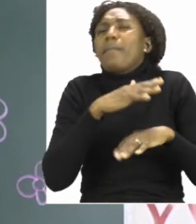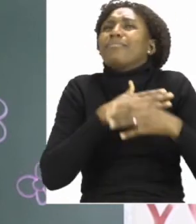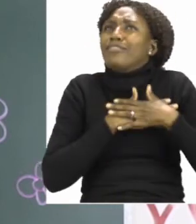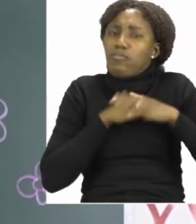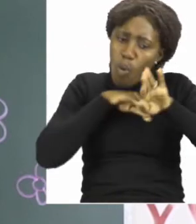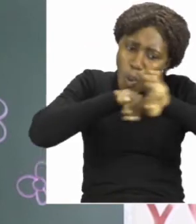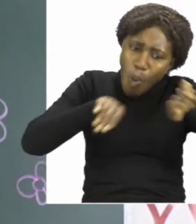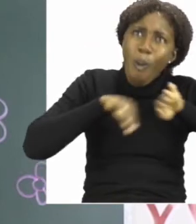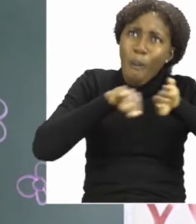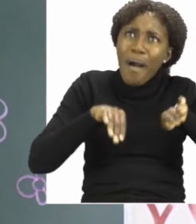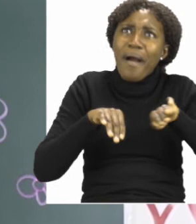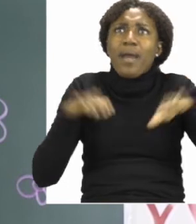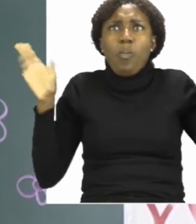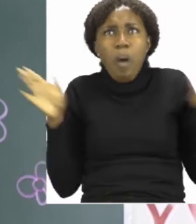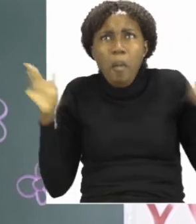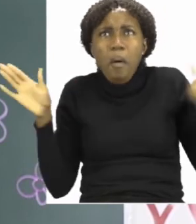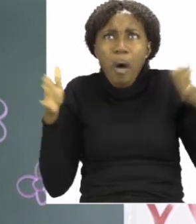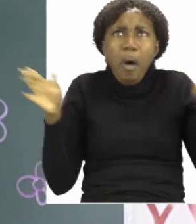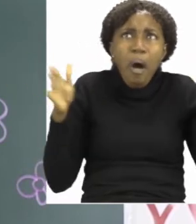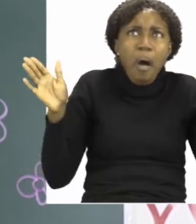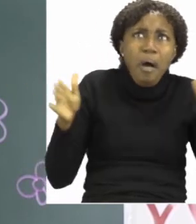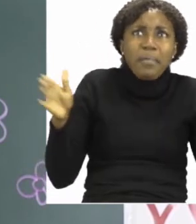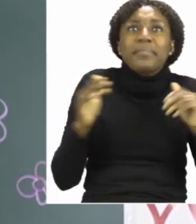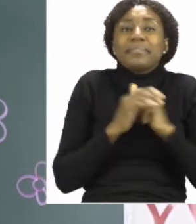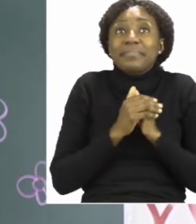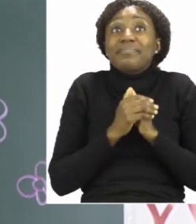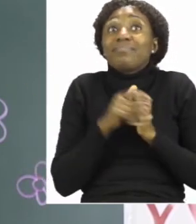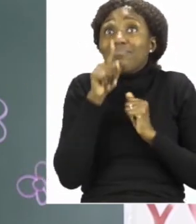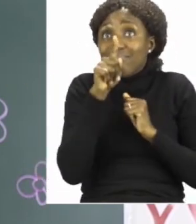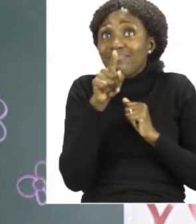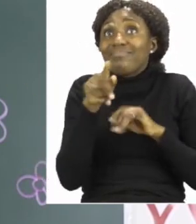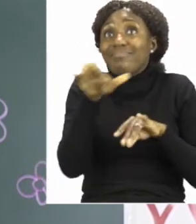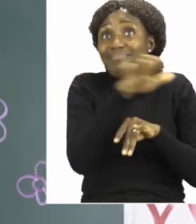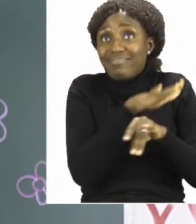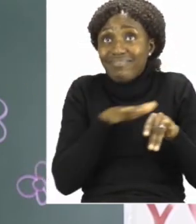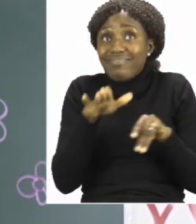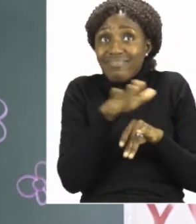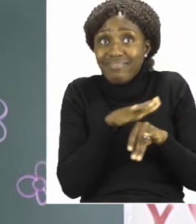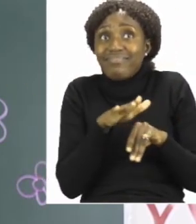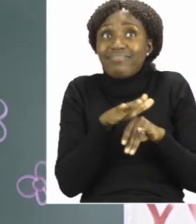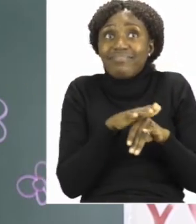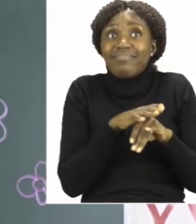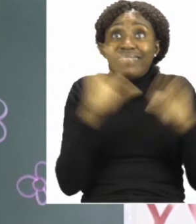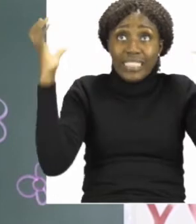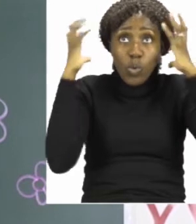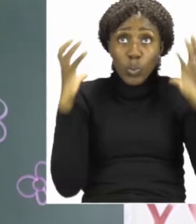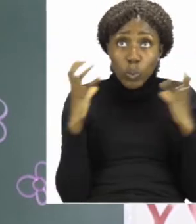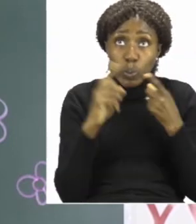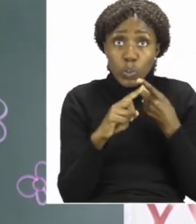and fly as well. So, these are our animals. We have a